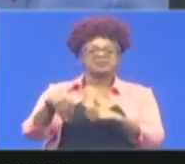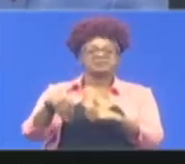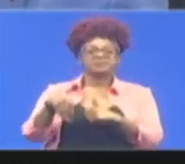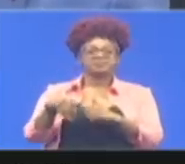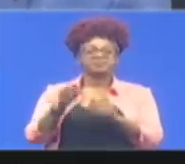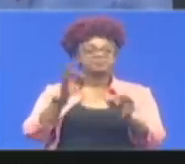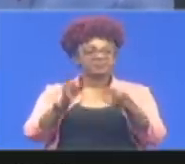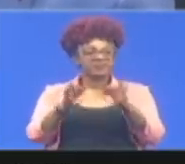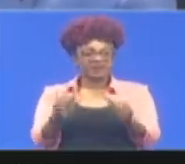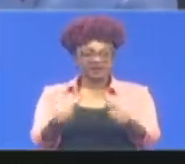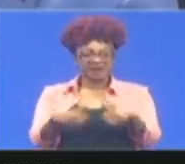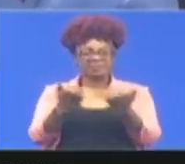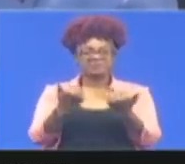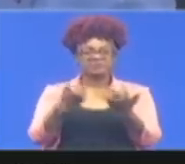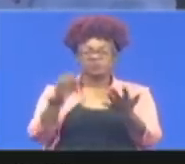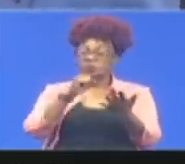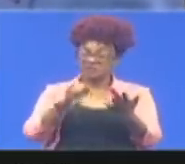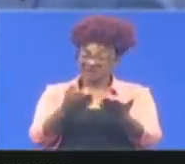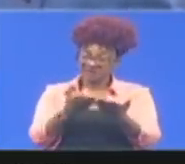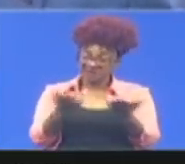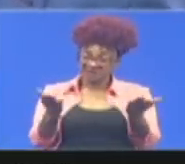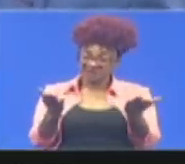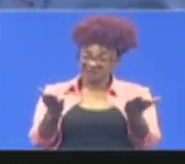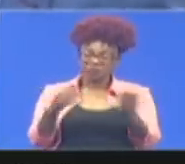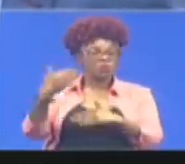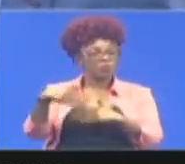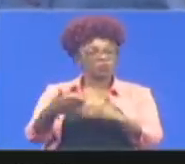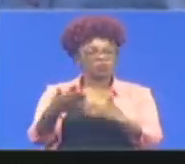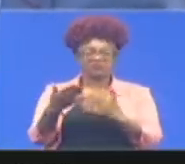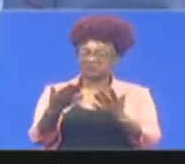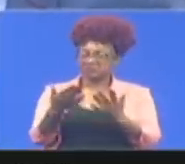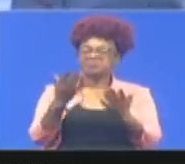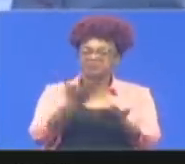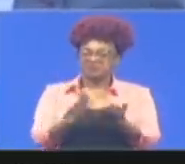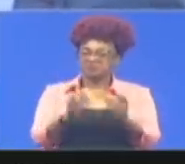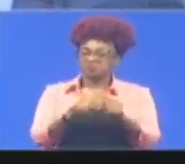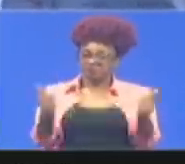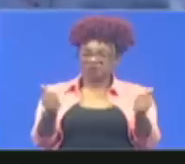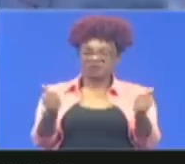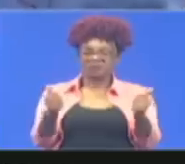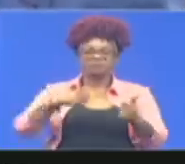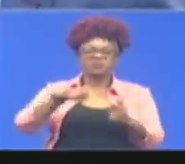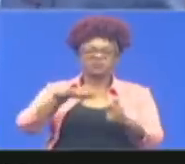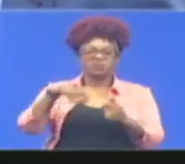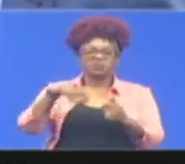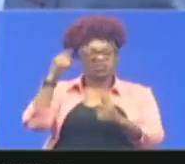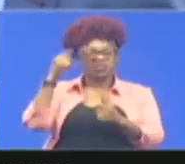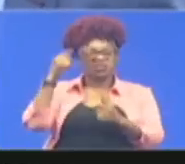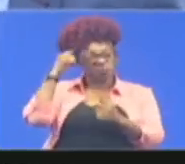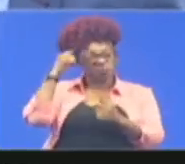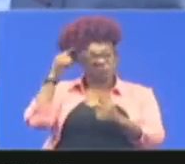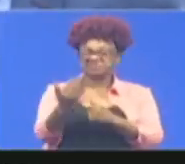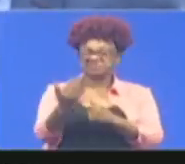isipokuwa panapo wazee husemekana hawafanyi nini? Hapa haribiki, tukaona utoto kama huu.